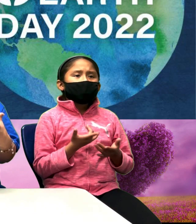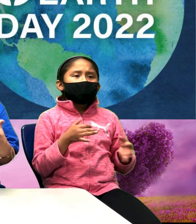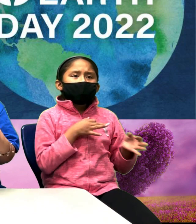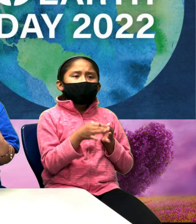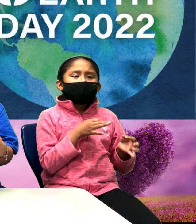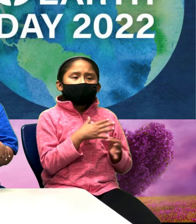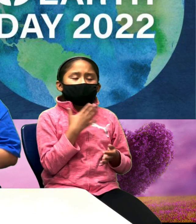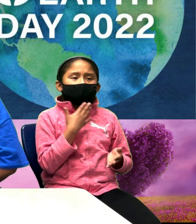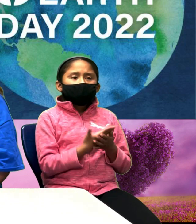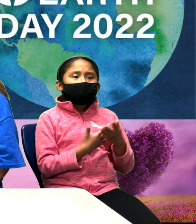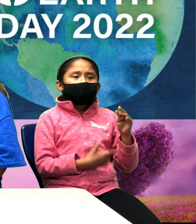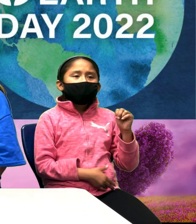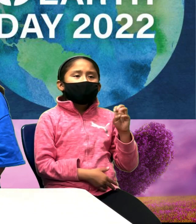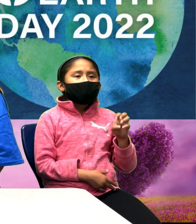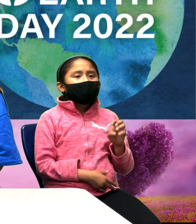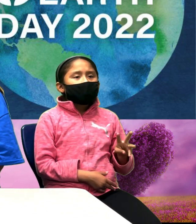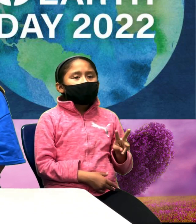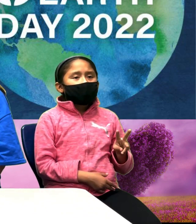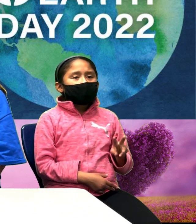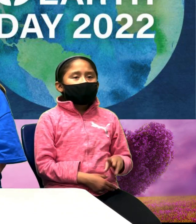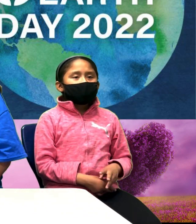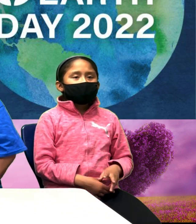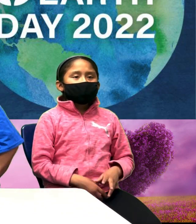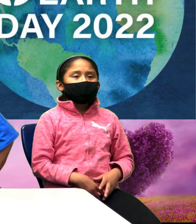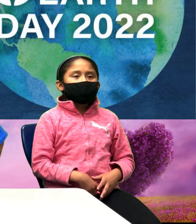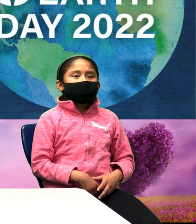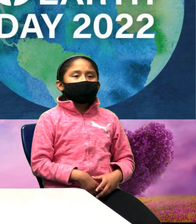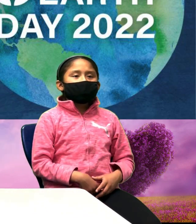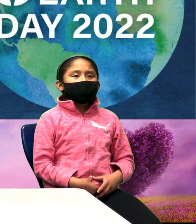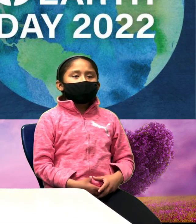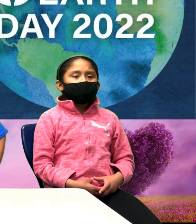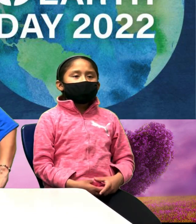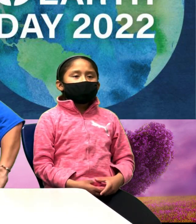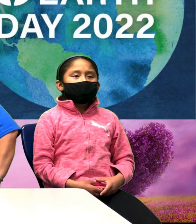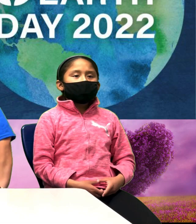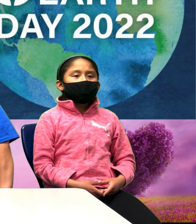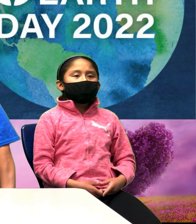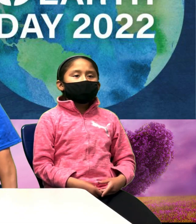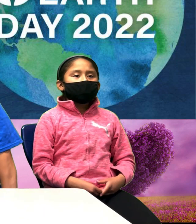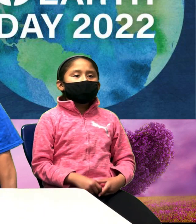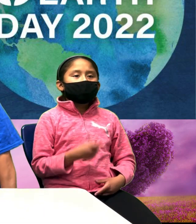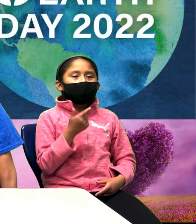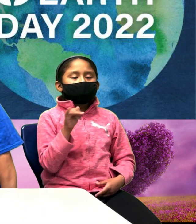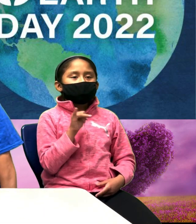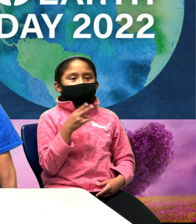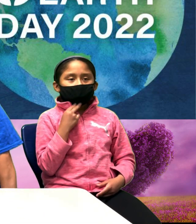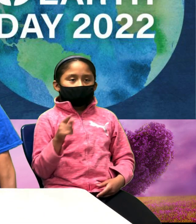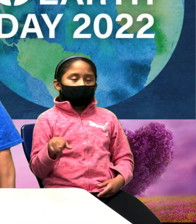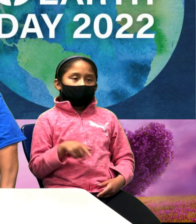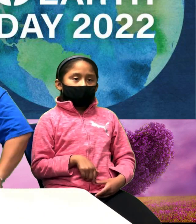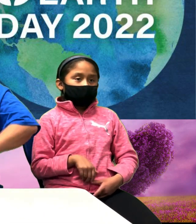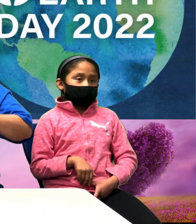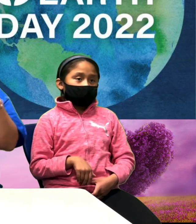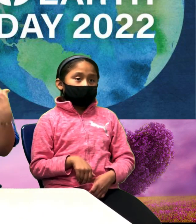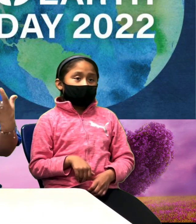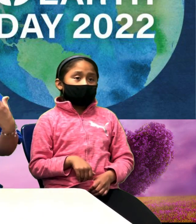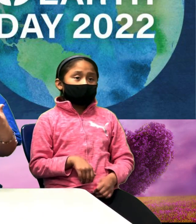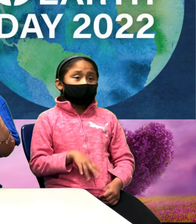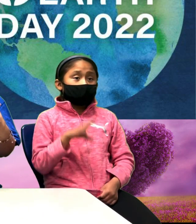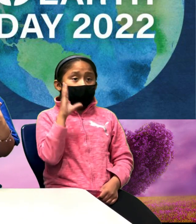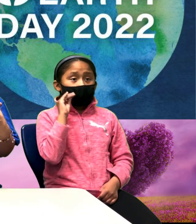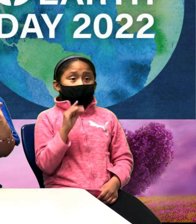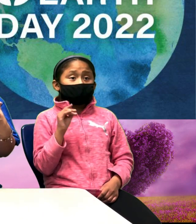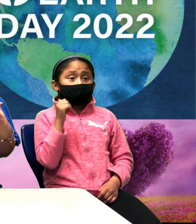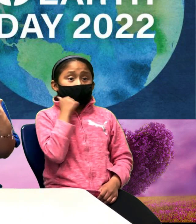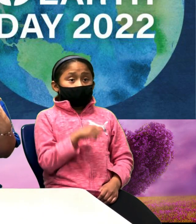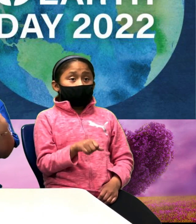great news. Not you, baby eagle, but you're cute too. Boys and girls, every